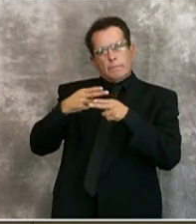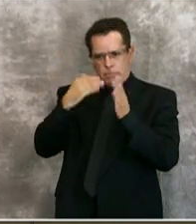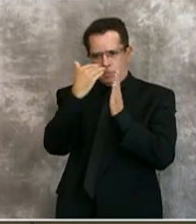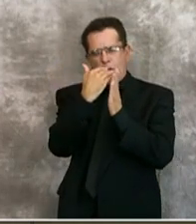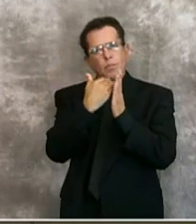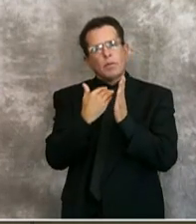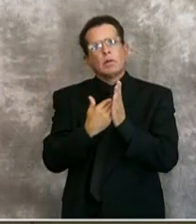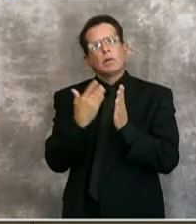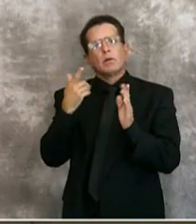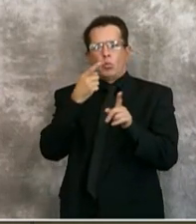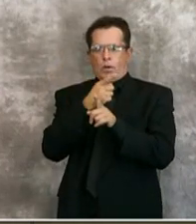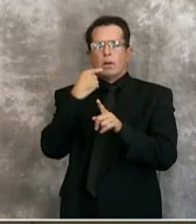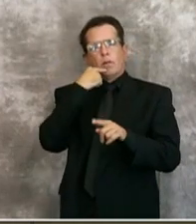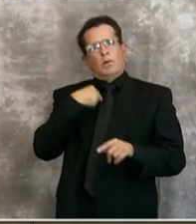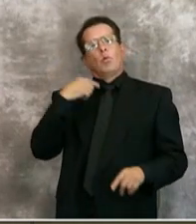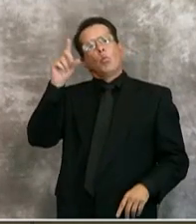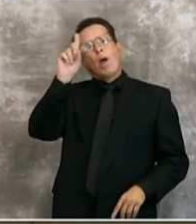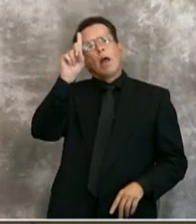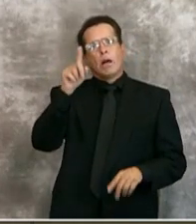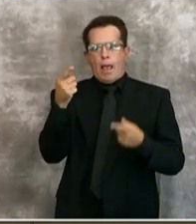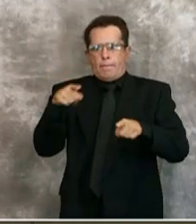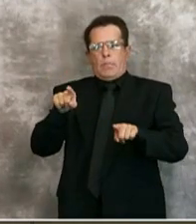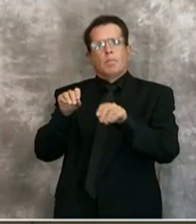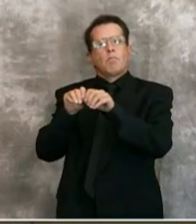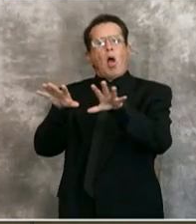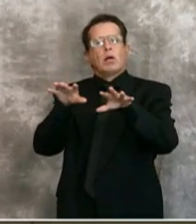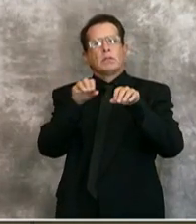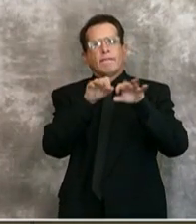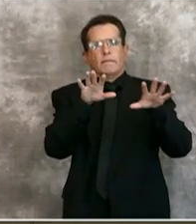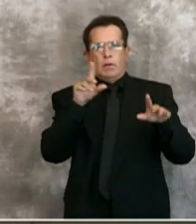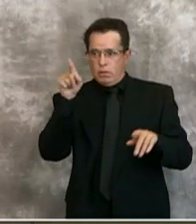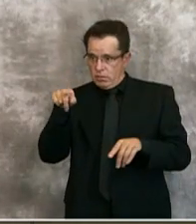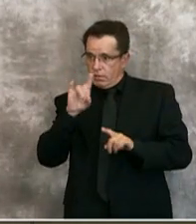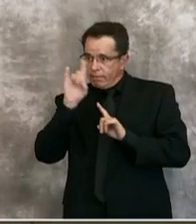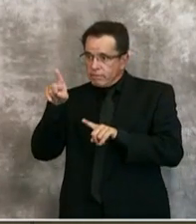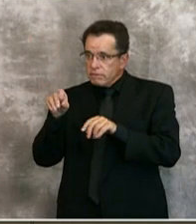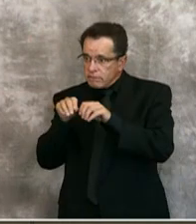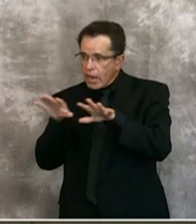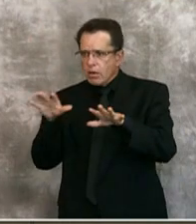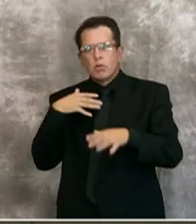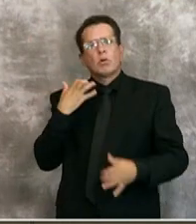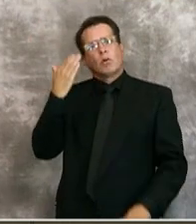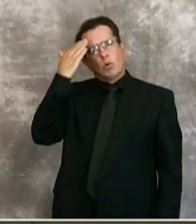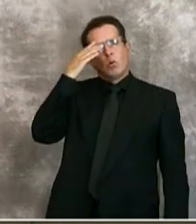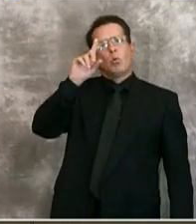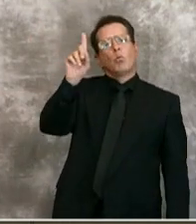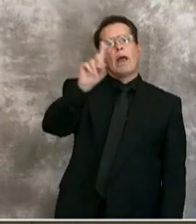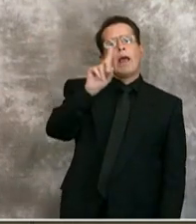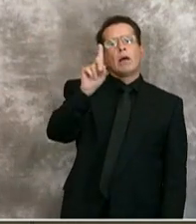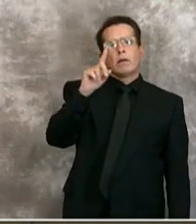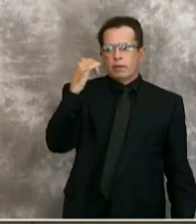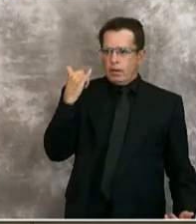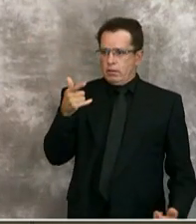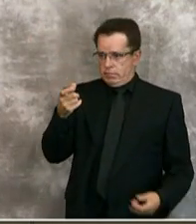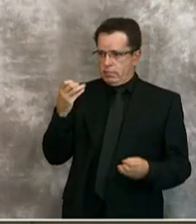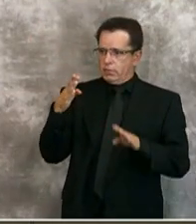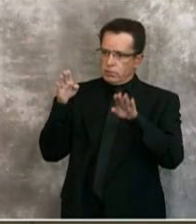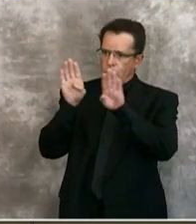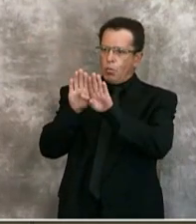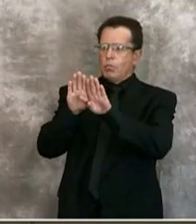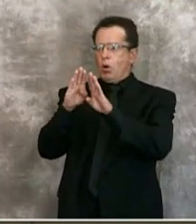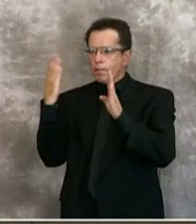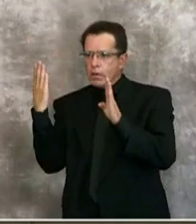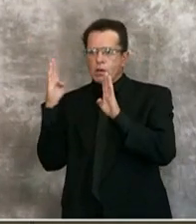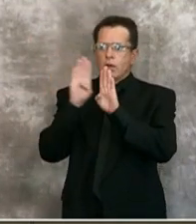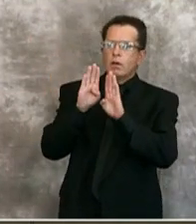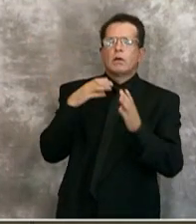have tested positive after visiting some of these various locations that are now the subject of regular shutdowns and reopenings